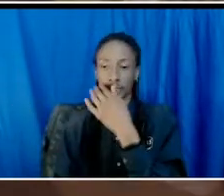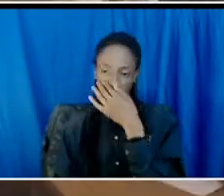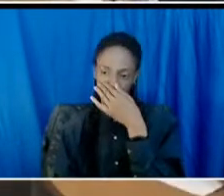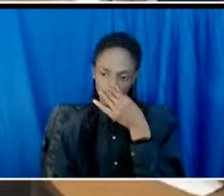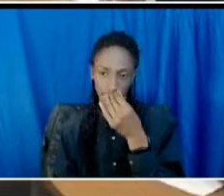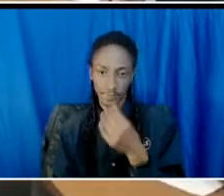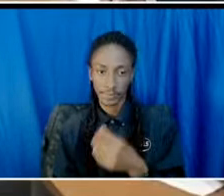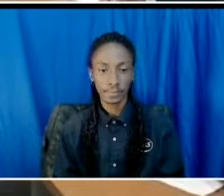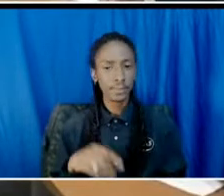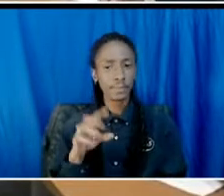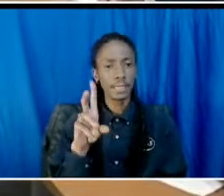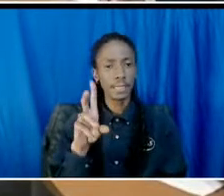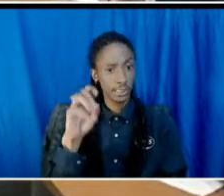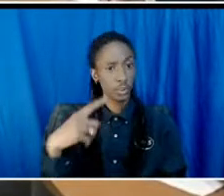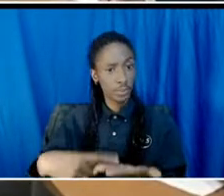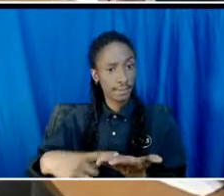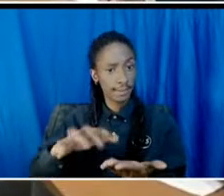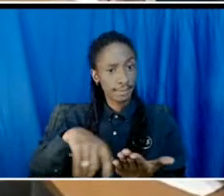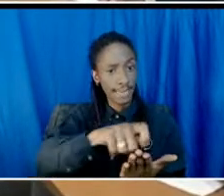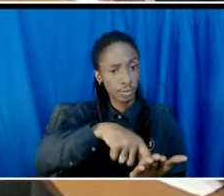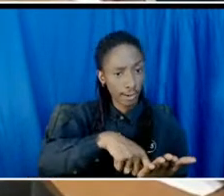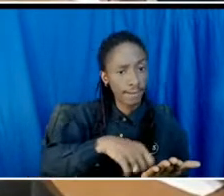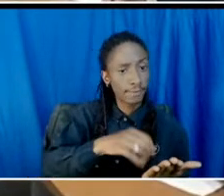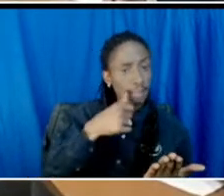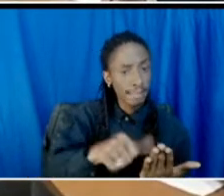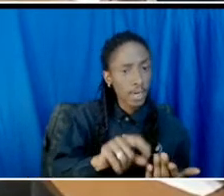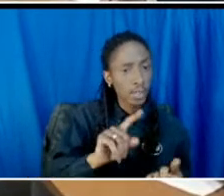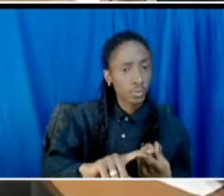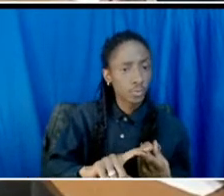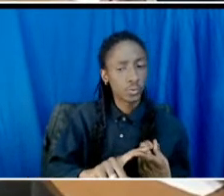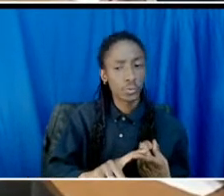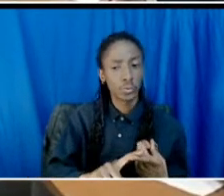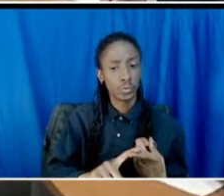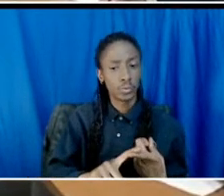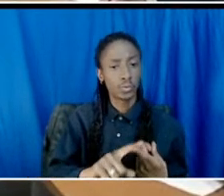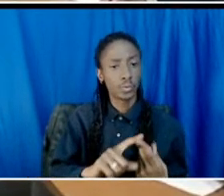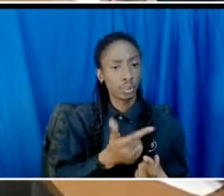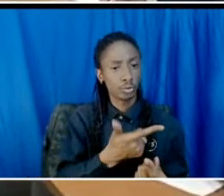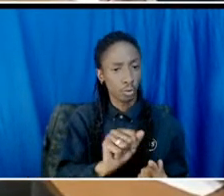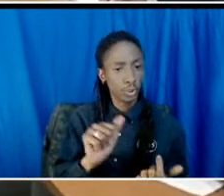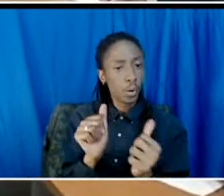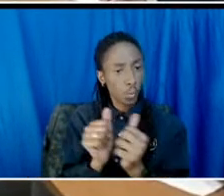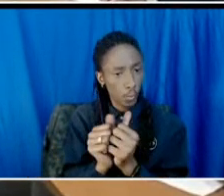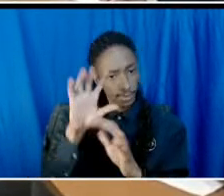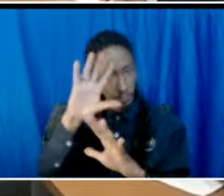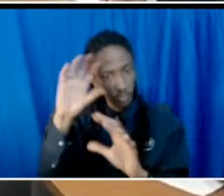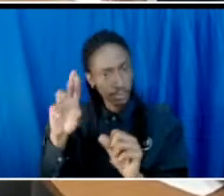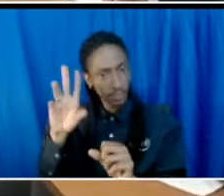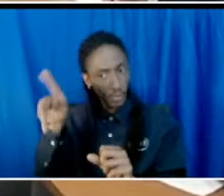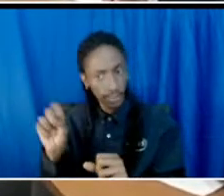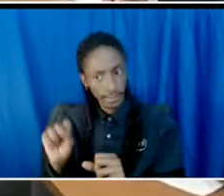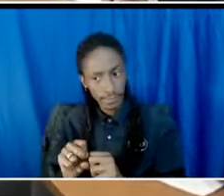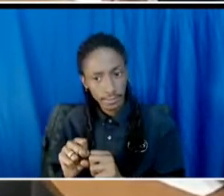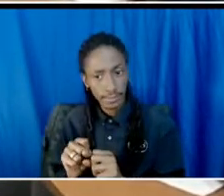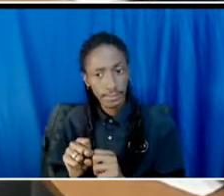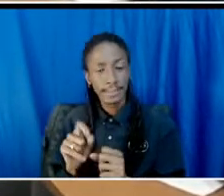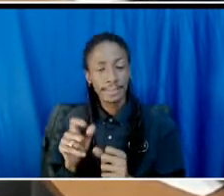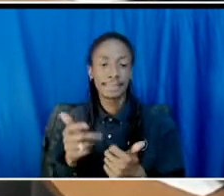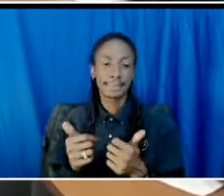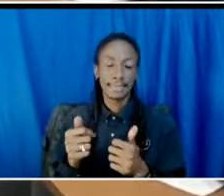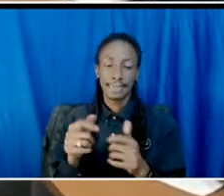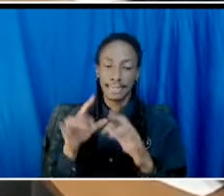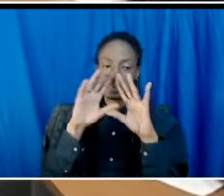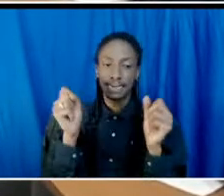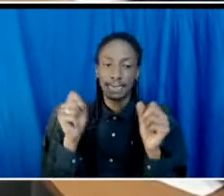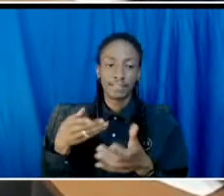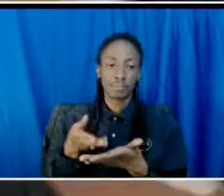Did you discuss this draft letter to Georgia officials with the President of the United States? Fifth, and executive privilege, again, just